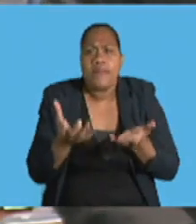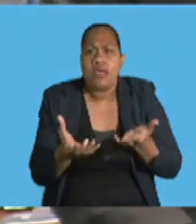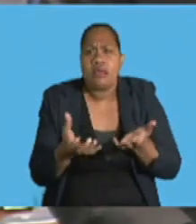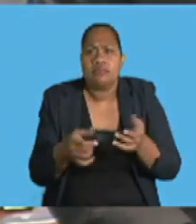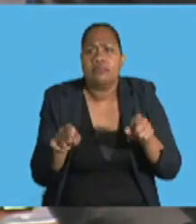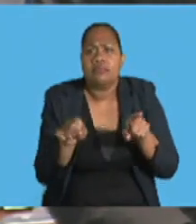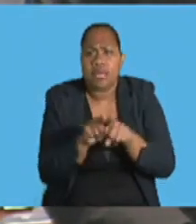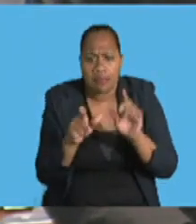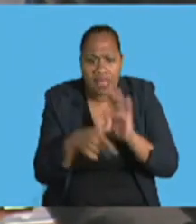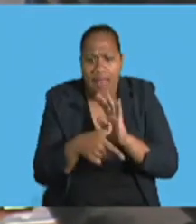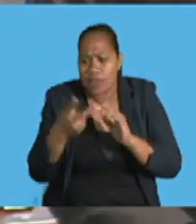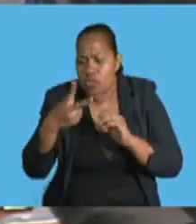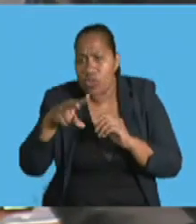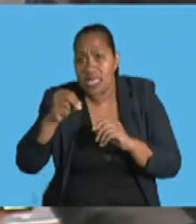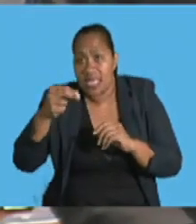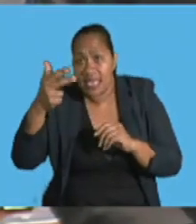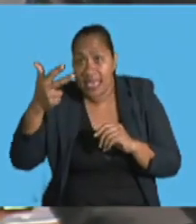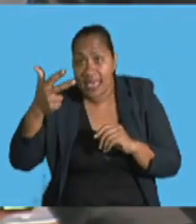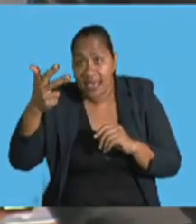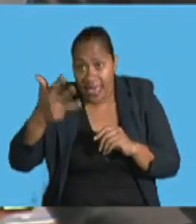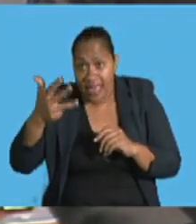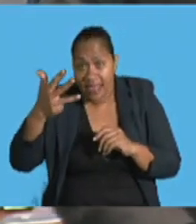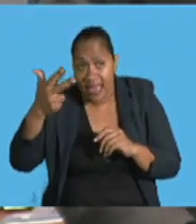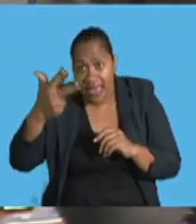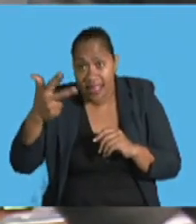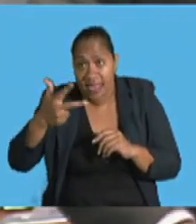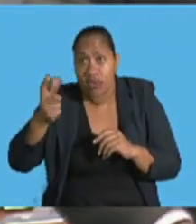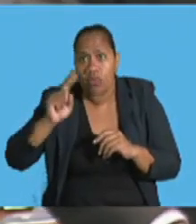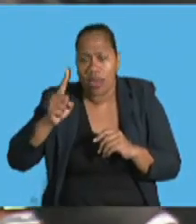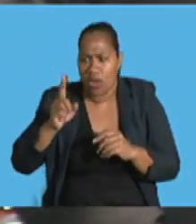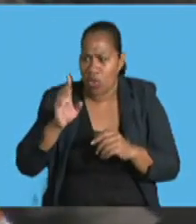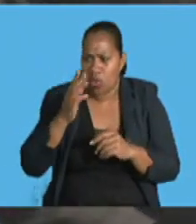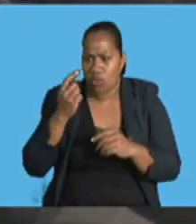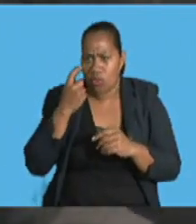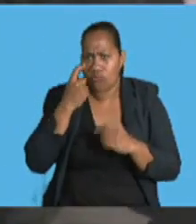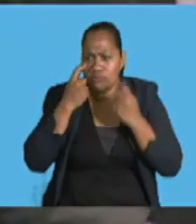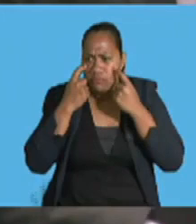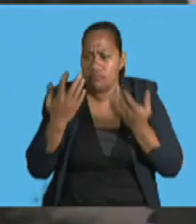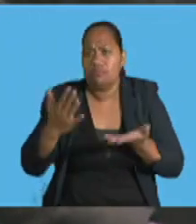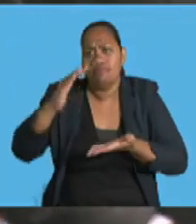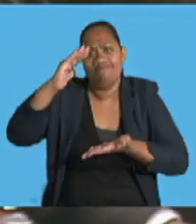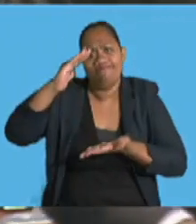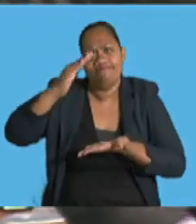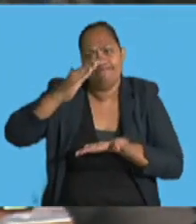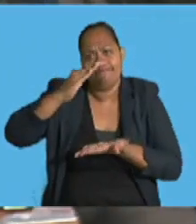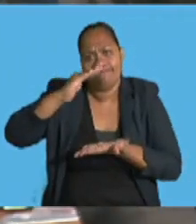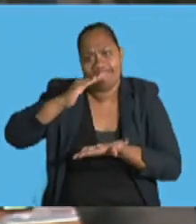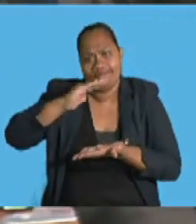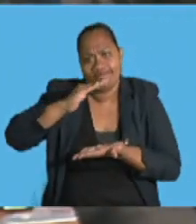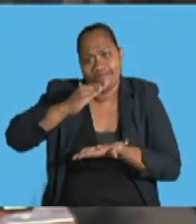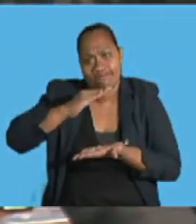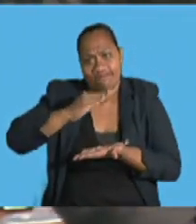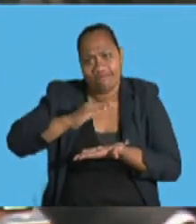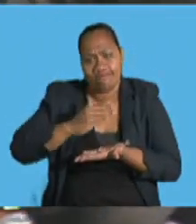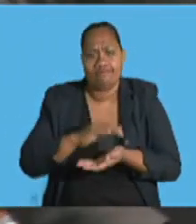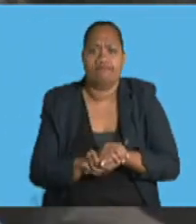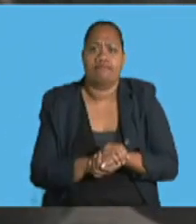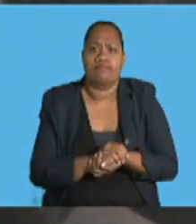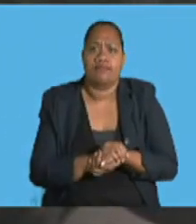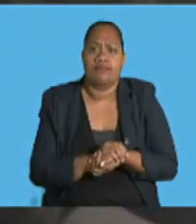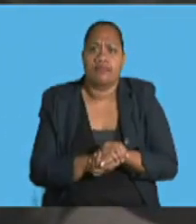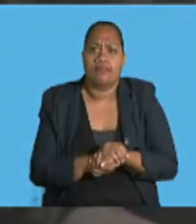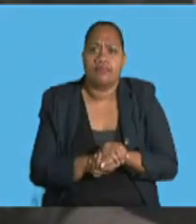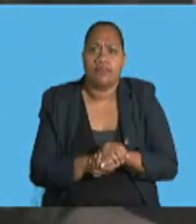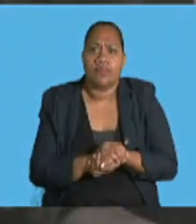2018 demonstrates decreasing trends. Mr. Speaker, sir, there hasn't been any sudden upward surge